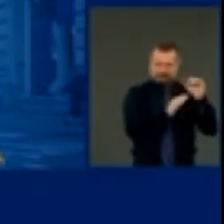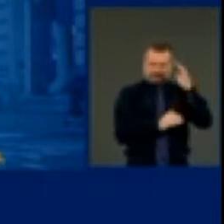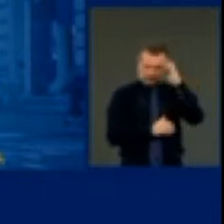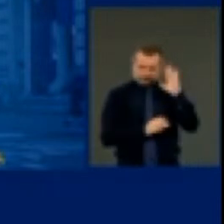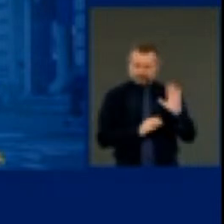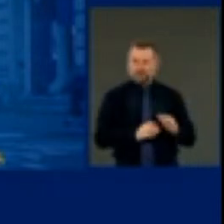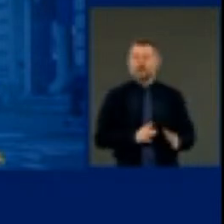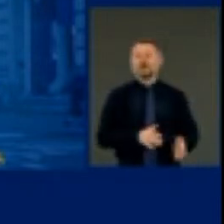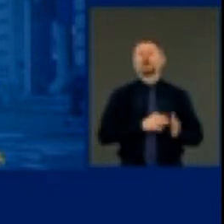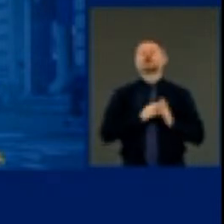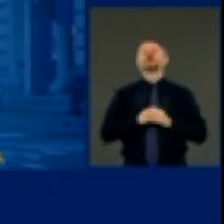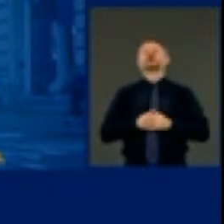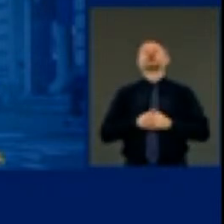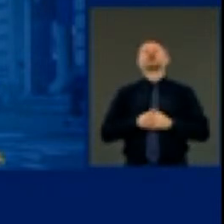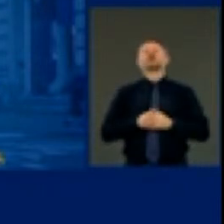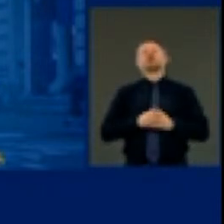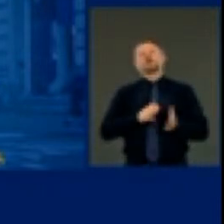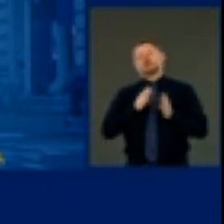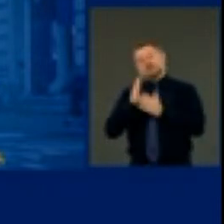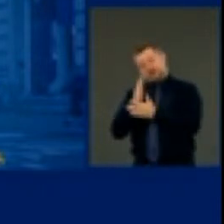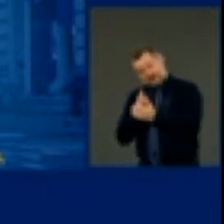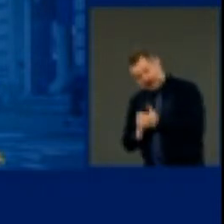There was a partisan divide to it.